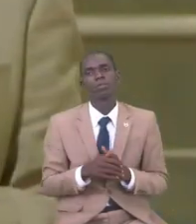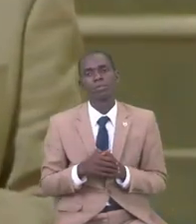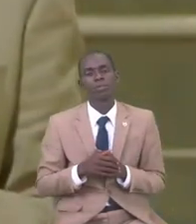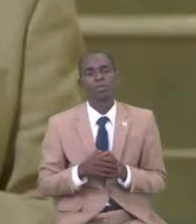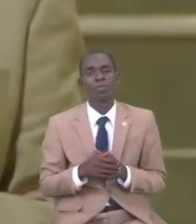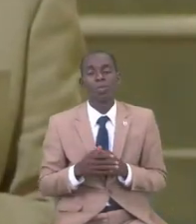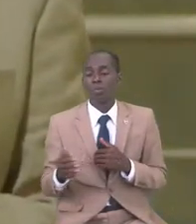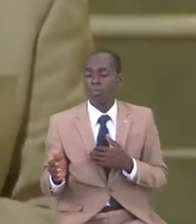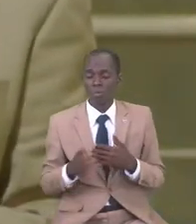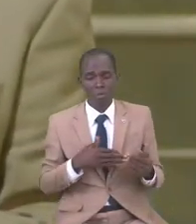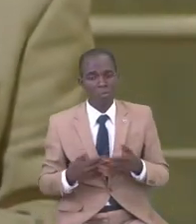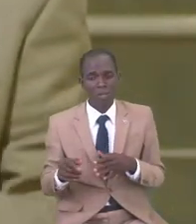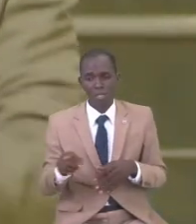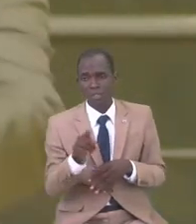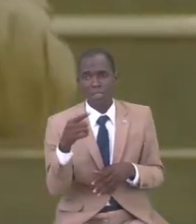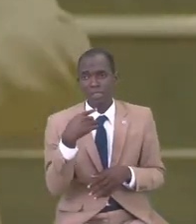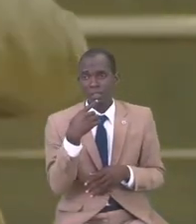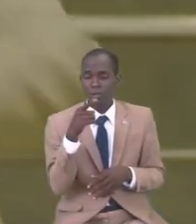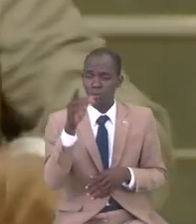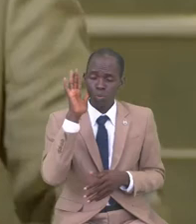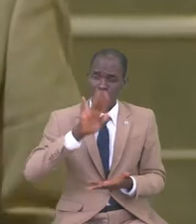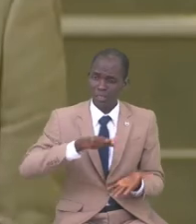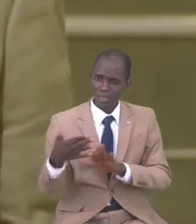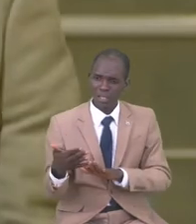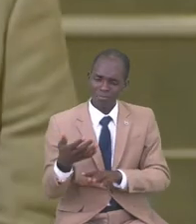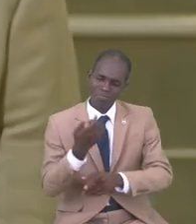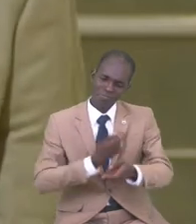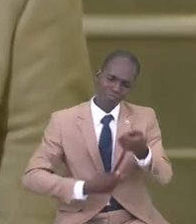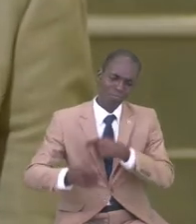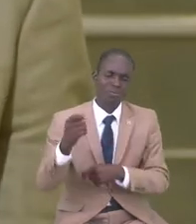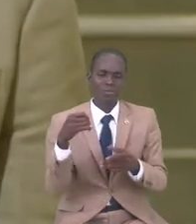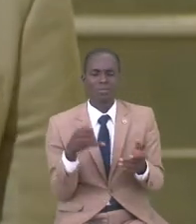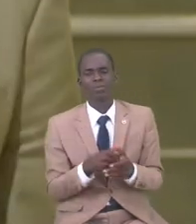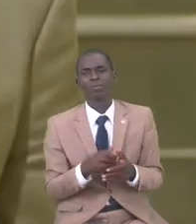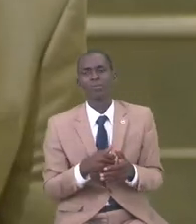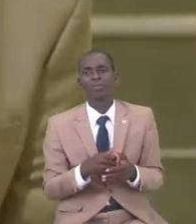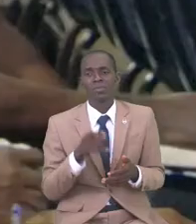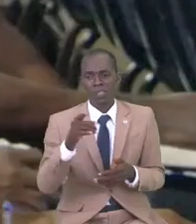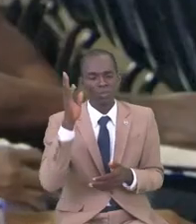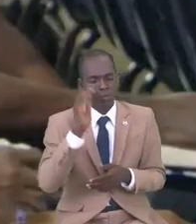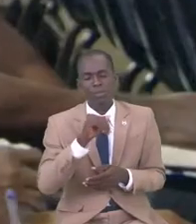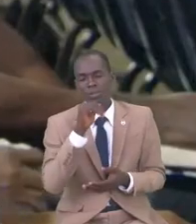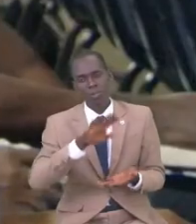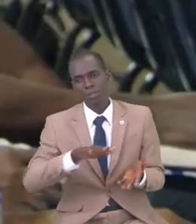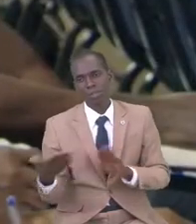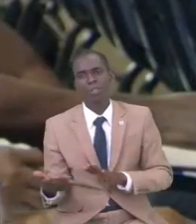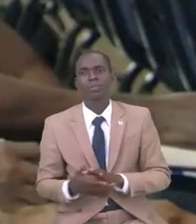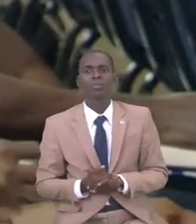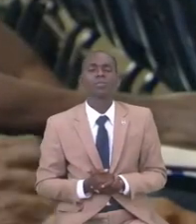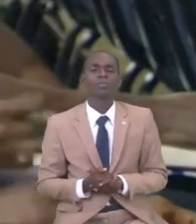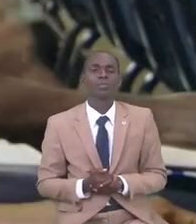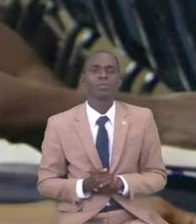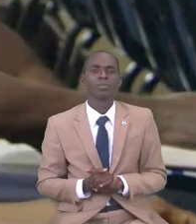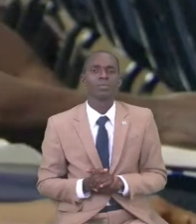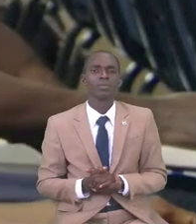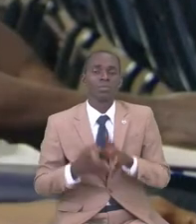they say, they will die. Reverse that for them. They will not die. The